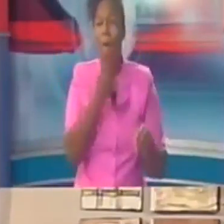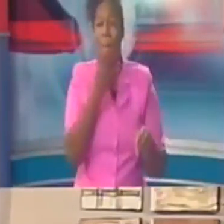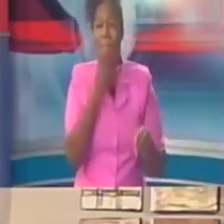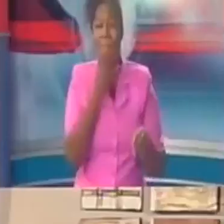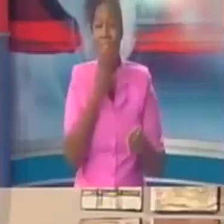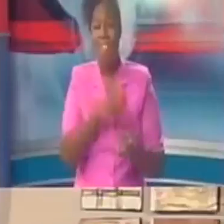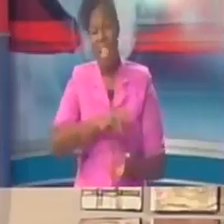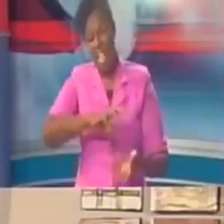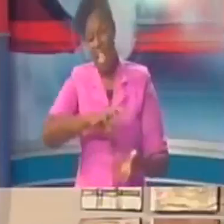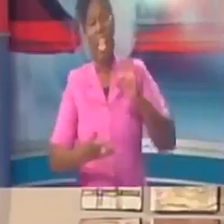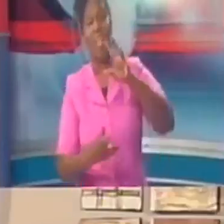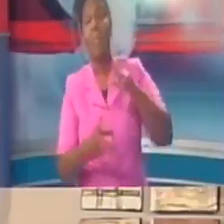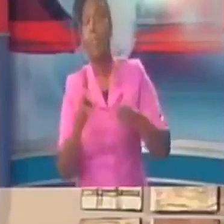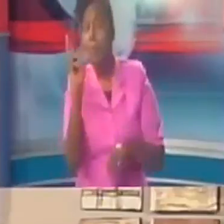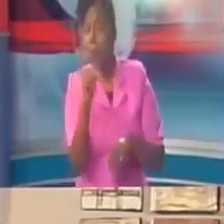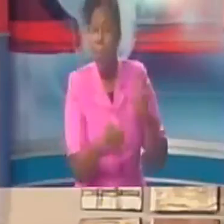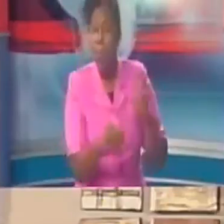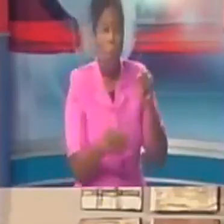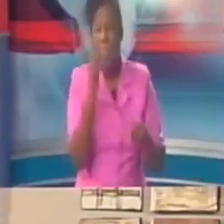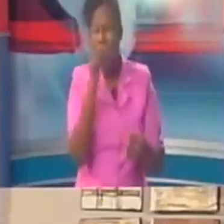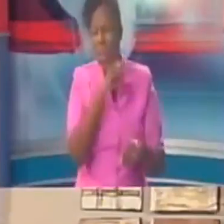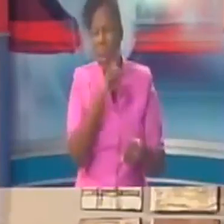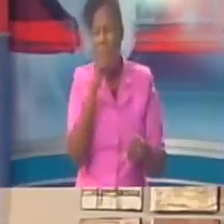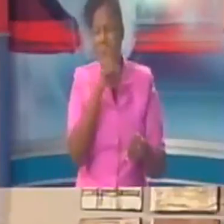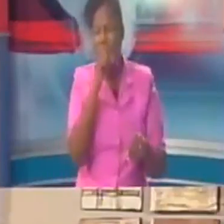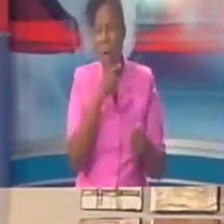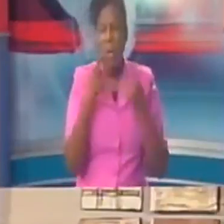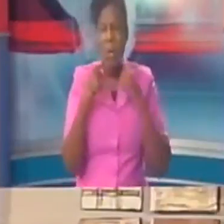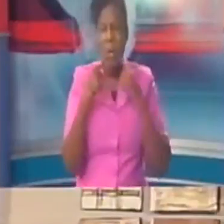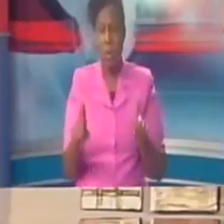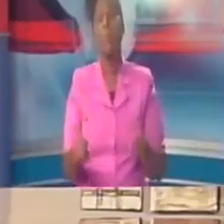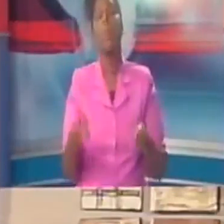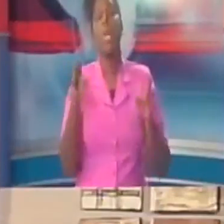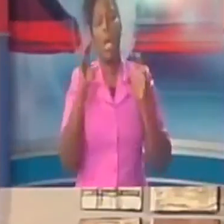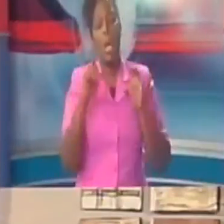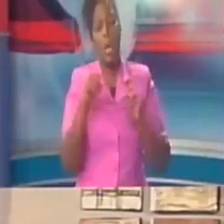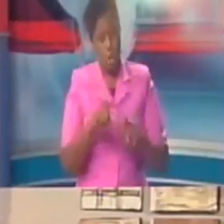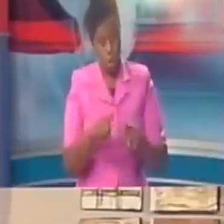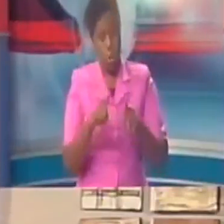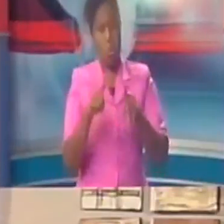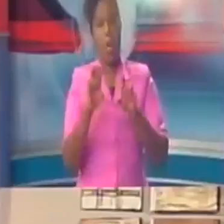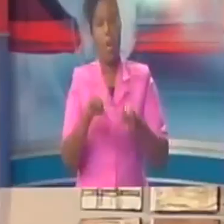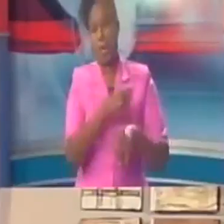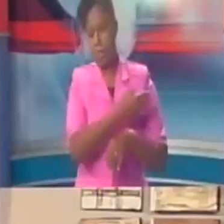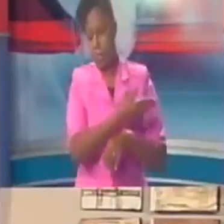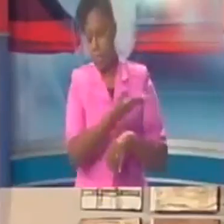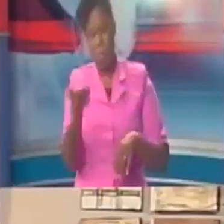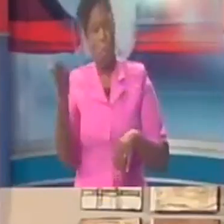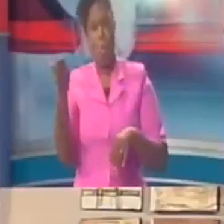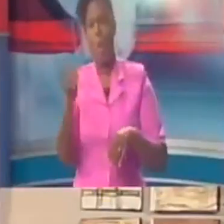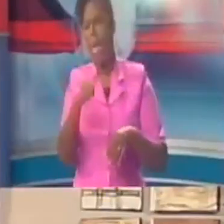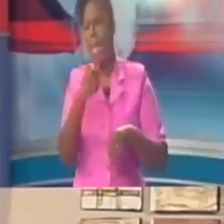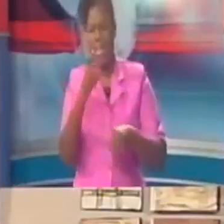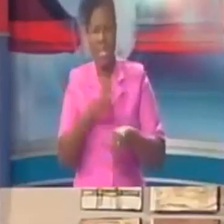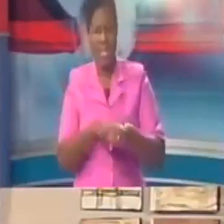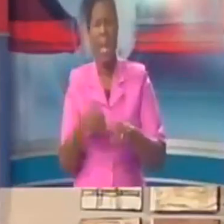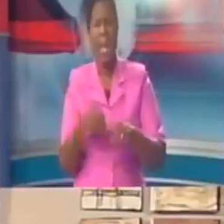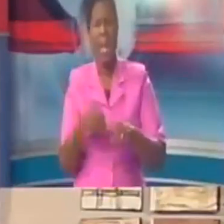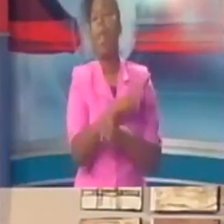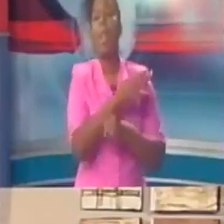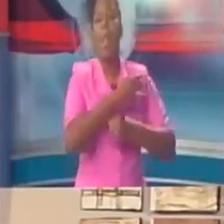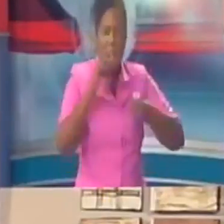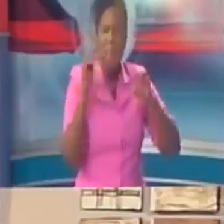including pharmacies, will have full access to food, including supermarkets, throughout. There is